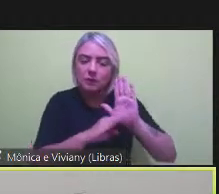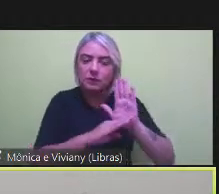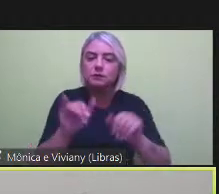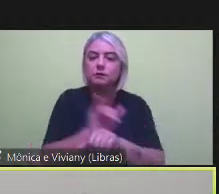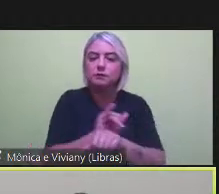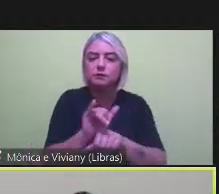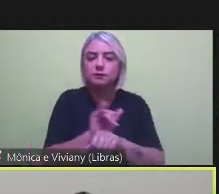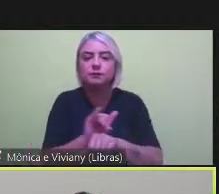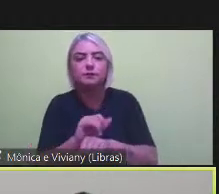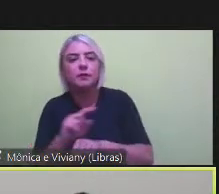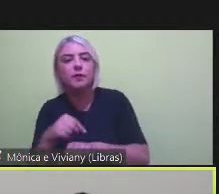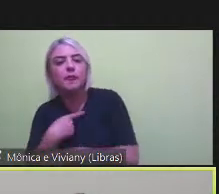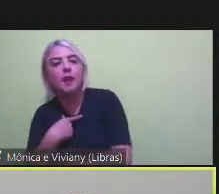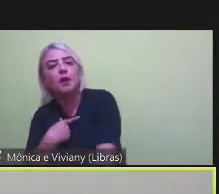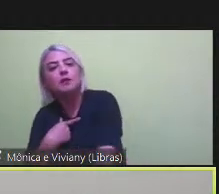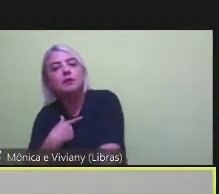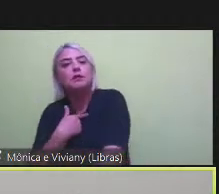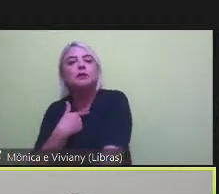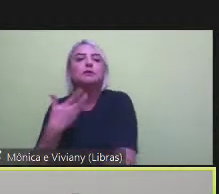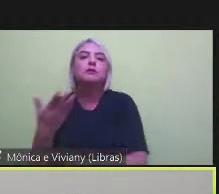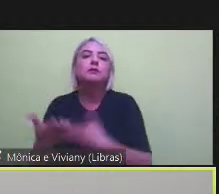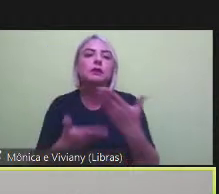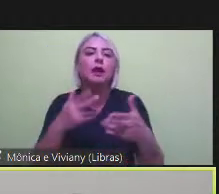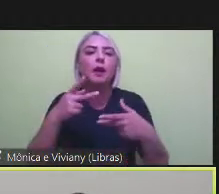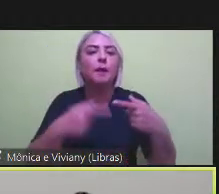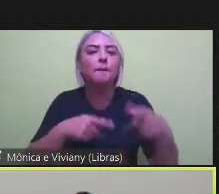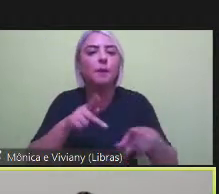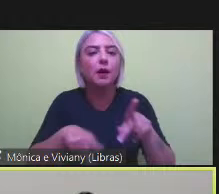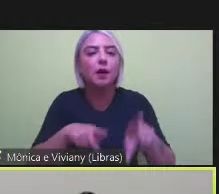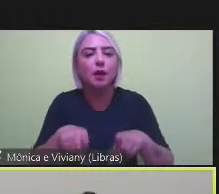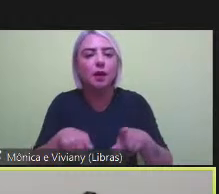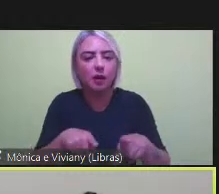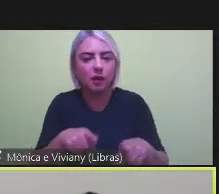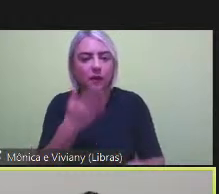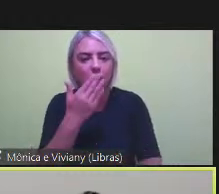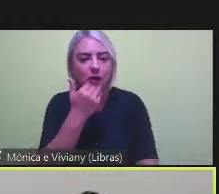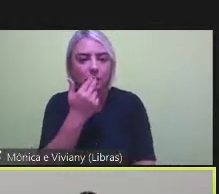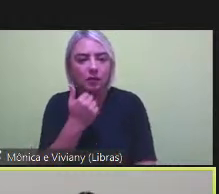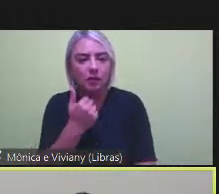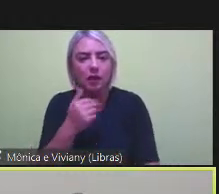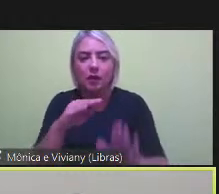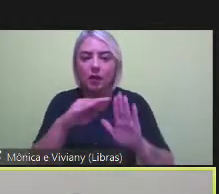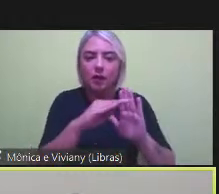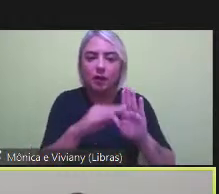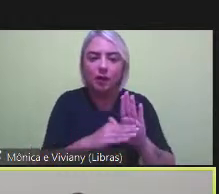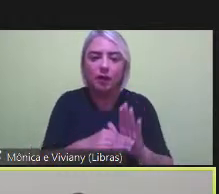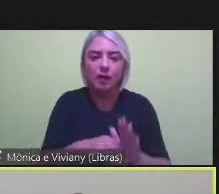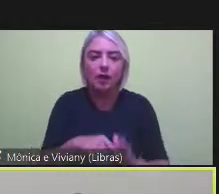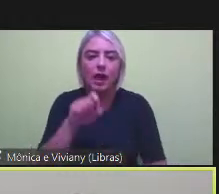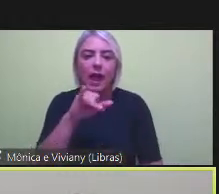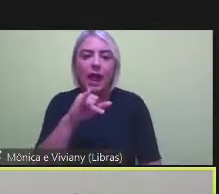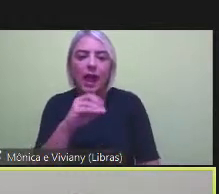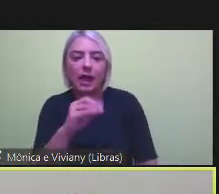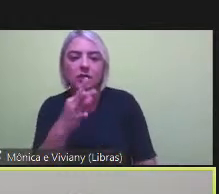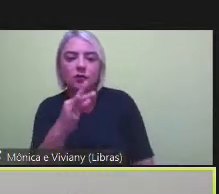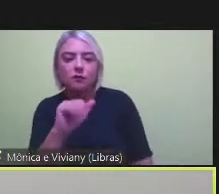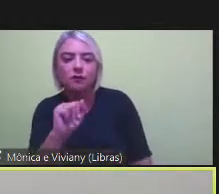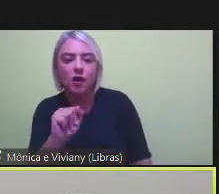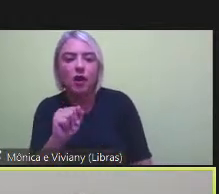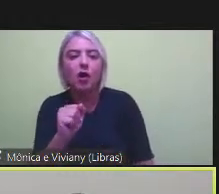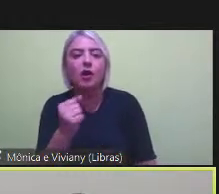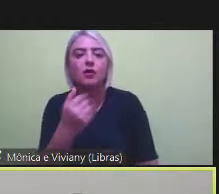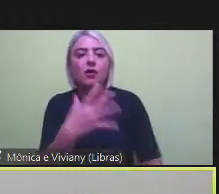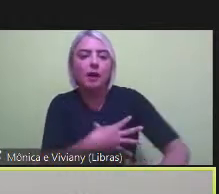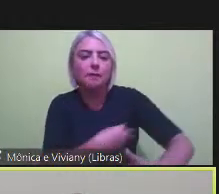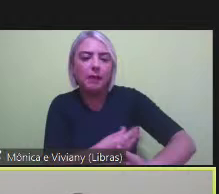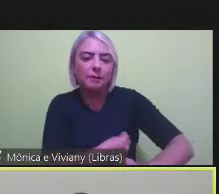the strategic programs, which is where we deal with food and nutrition, which are the other programs for